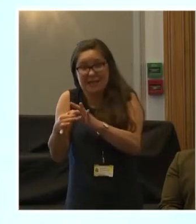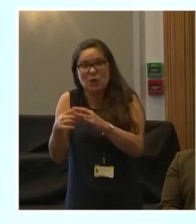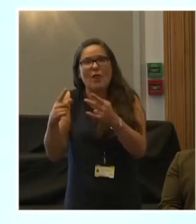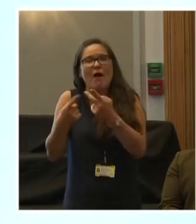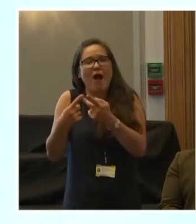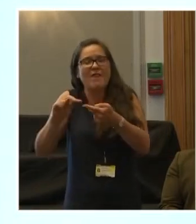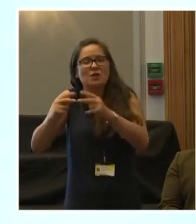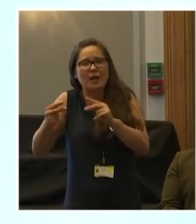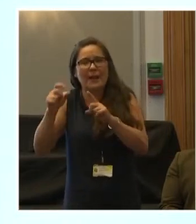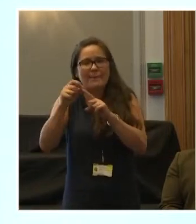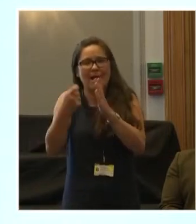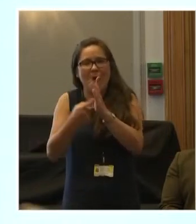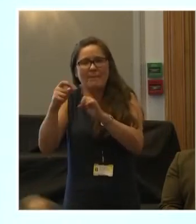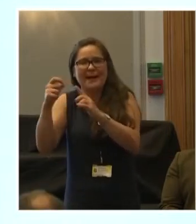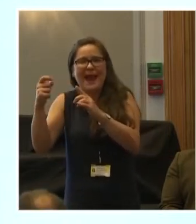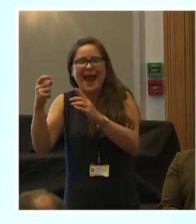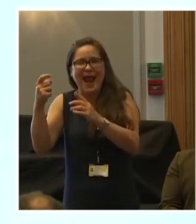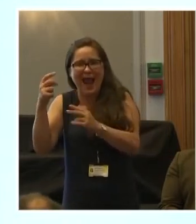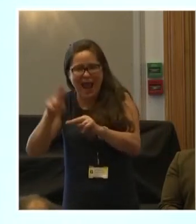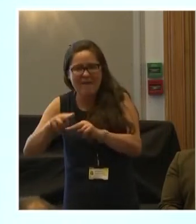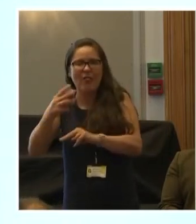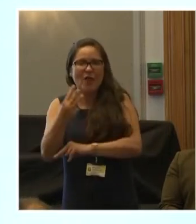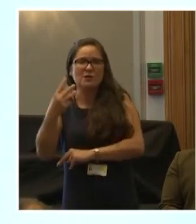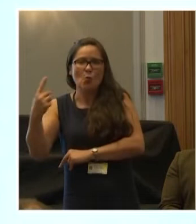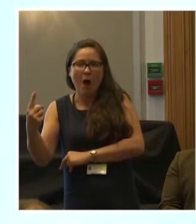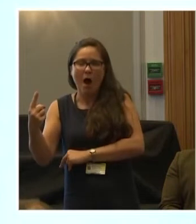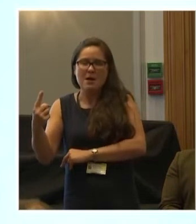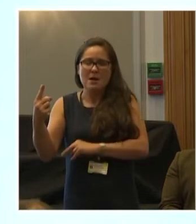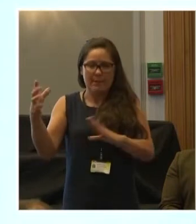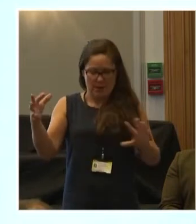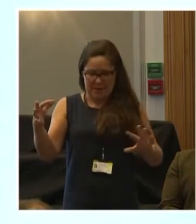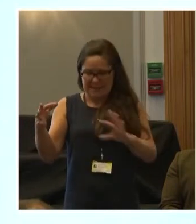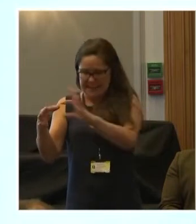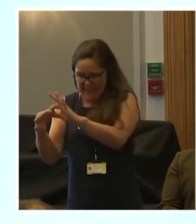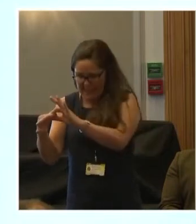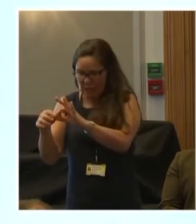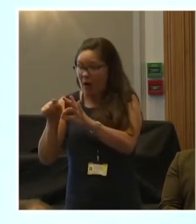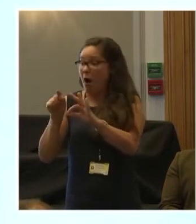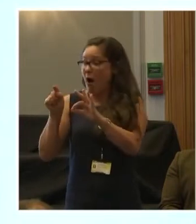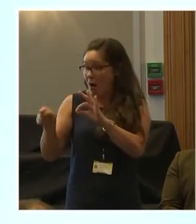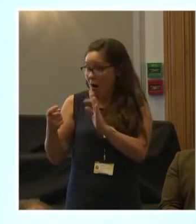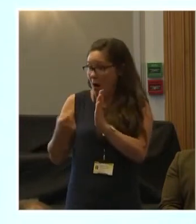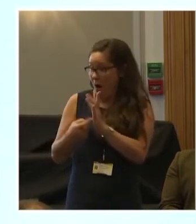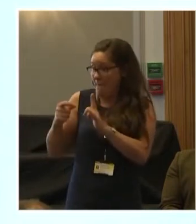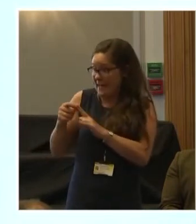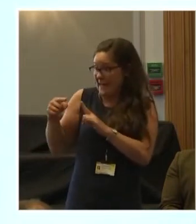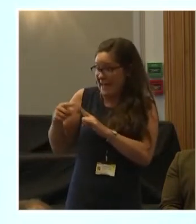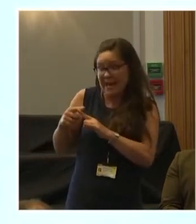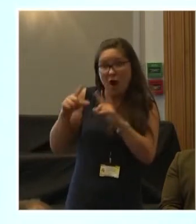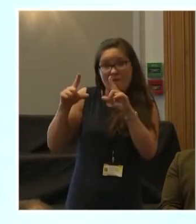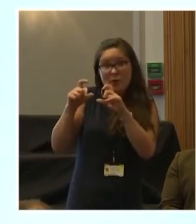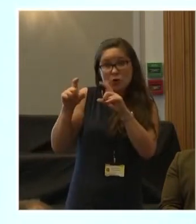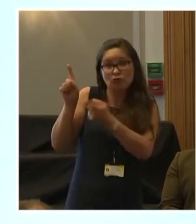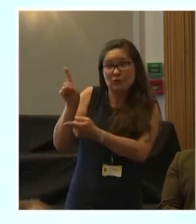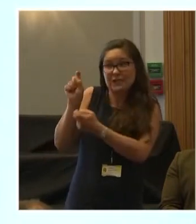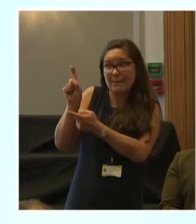PRPF31, and have demonstrated that the retinal pigmented epithelial, the RPE, cells and photoreceptors are